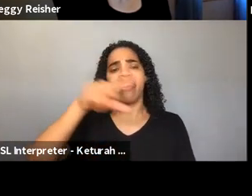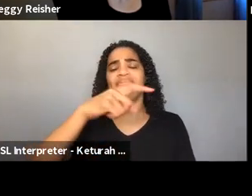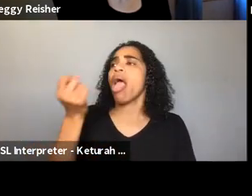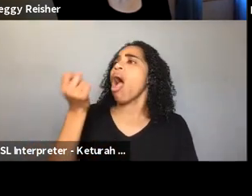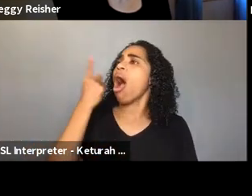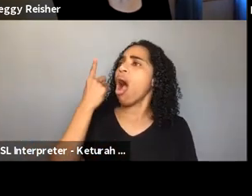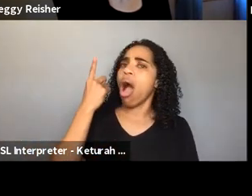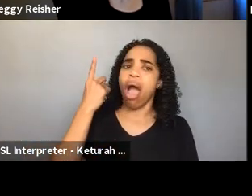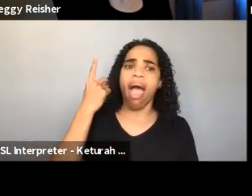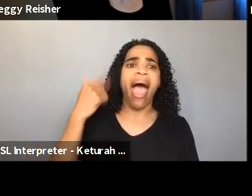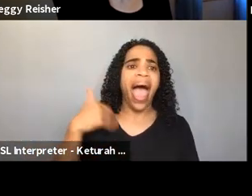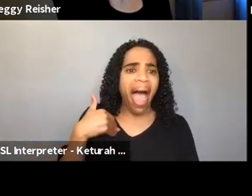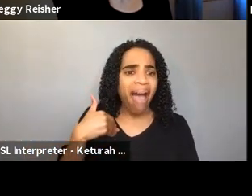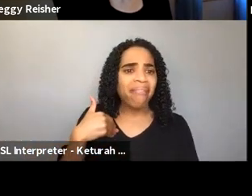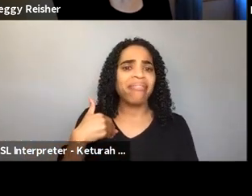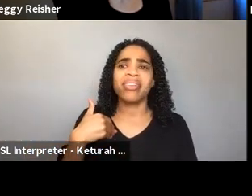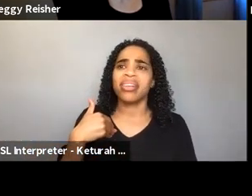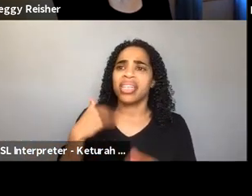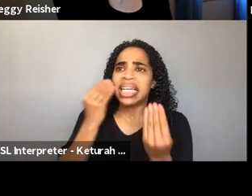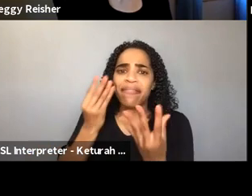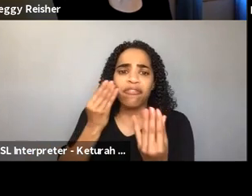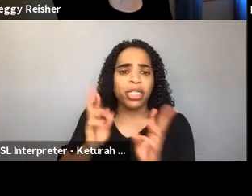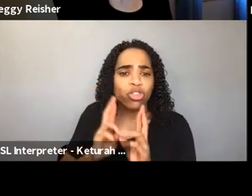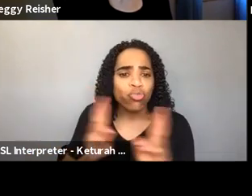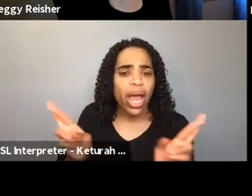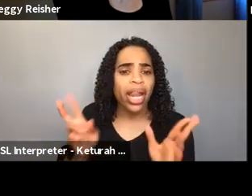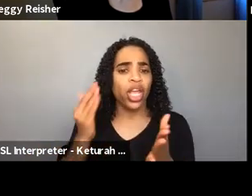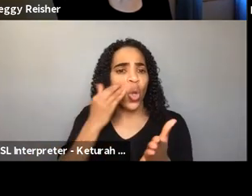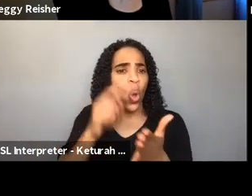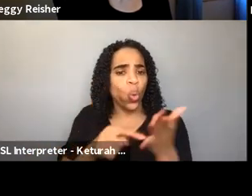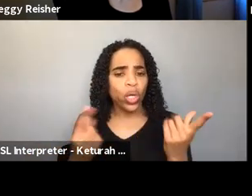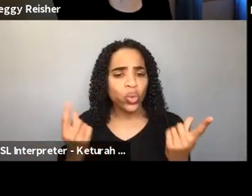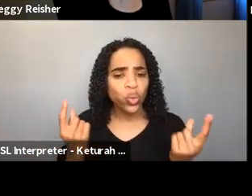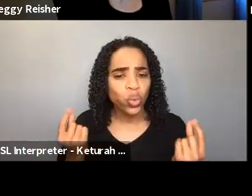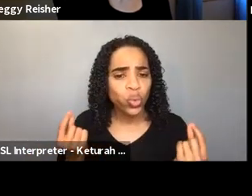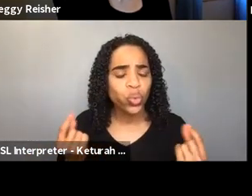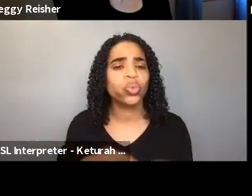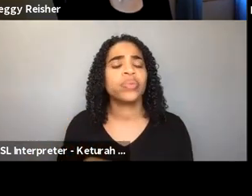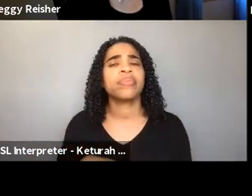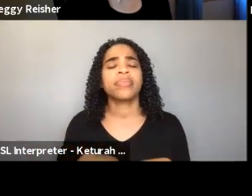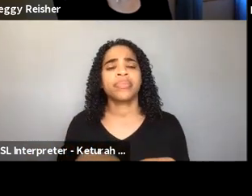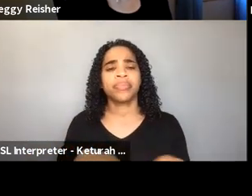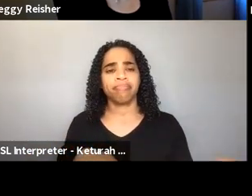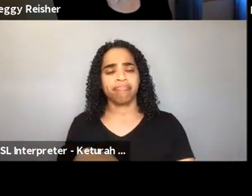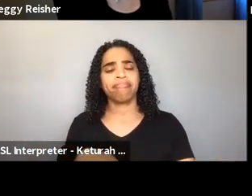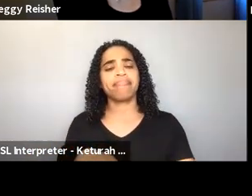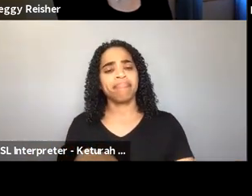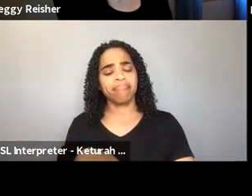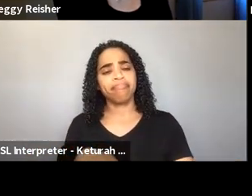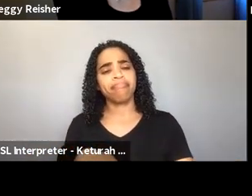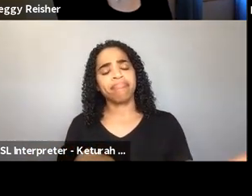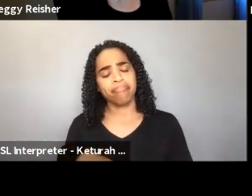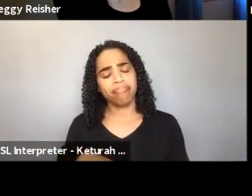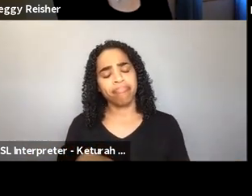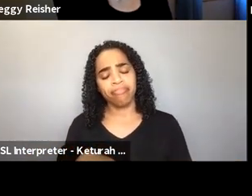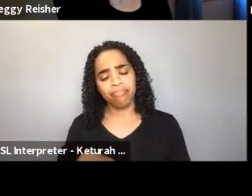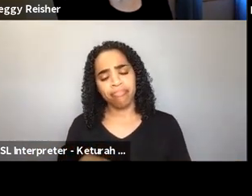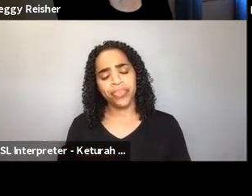data in terms of how, we're doing. We can look at means to